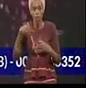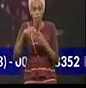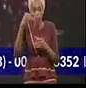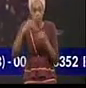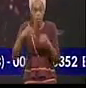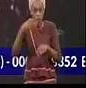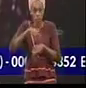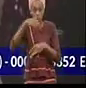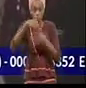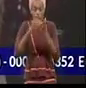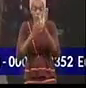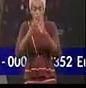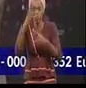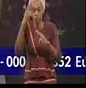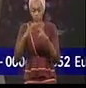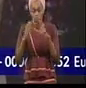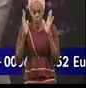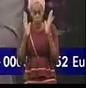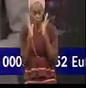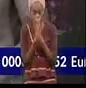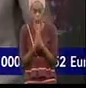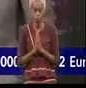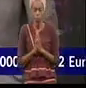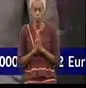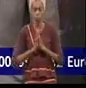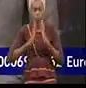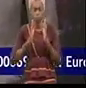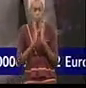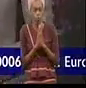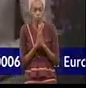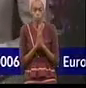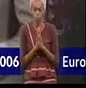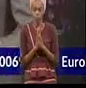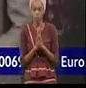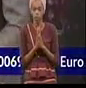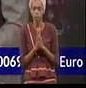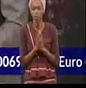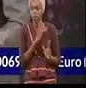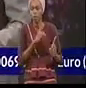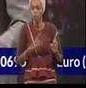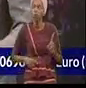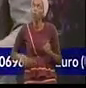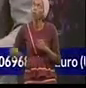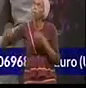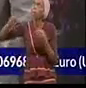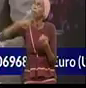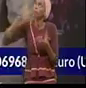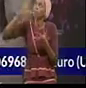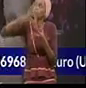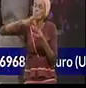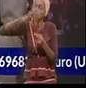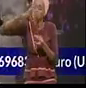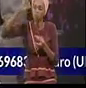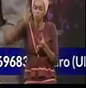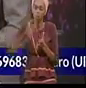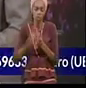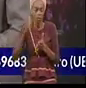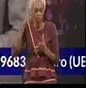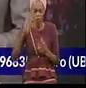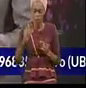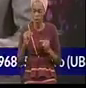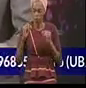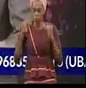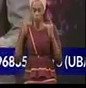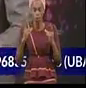in Jesus' name. Open your mouth and talk to God in prayer. Lord, pour out your spirit that we are waking up, that will set